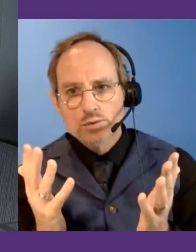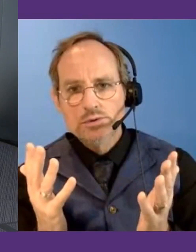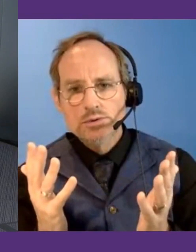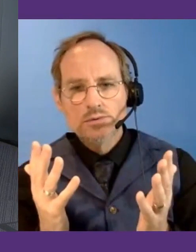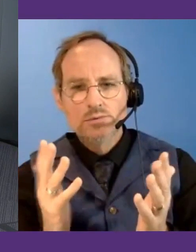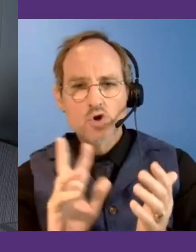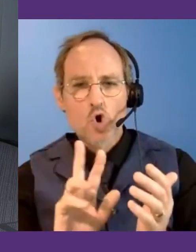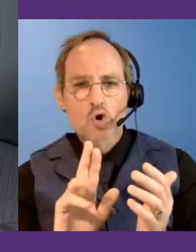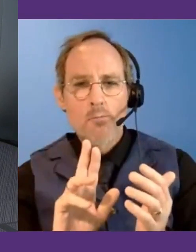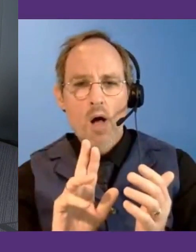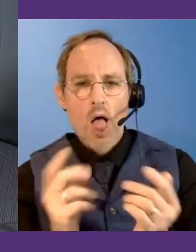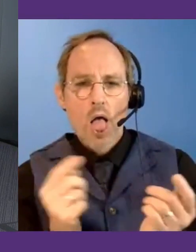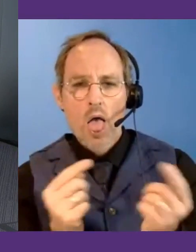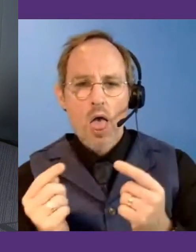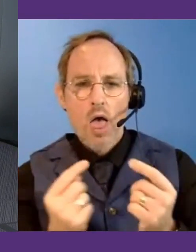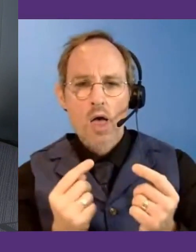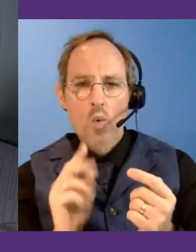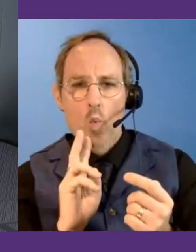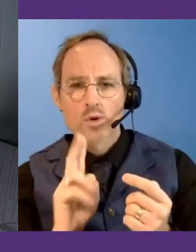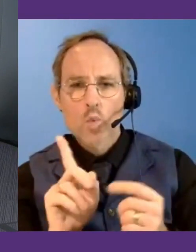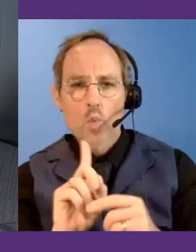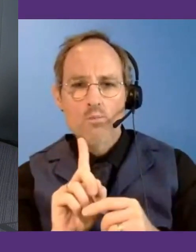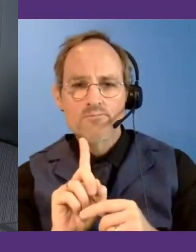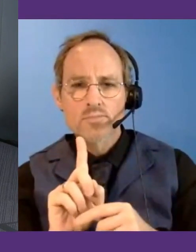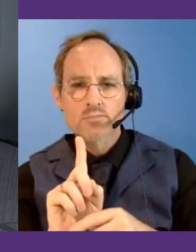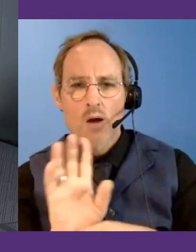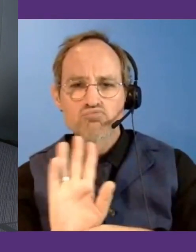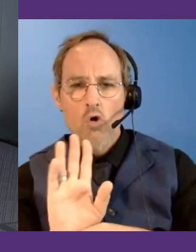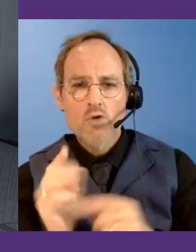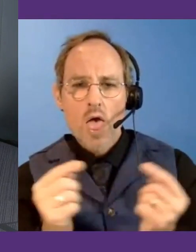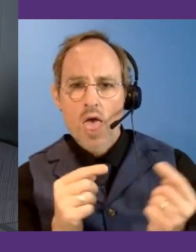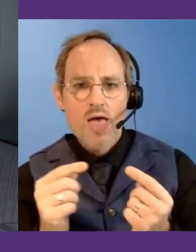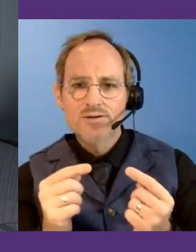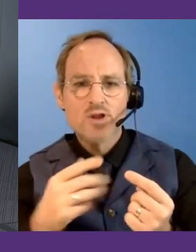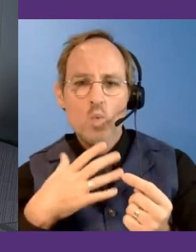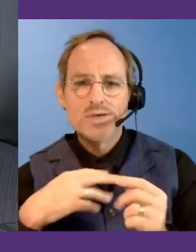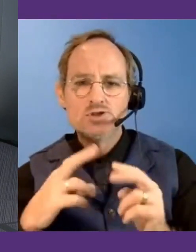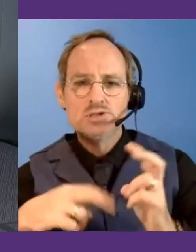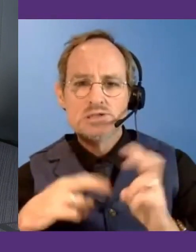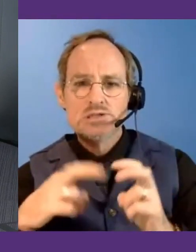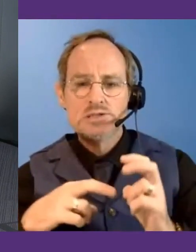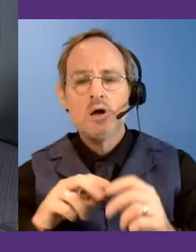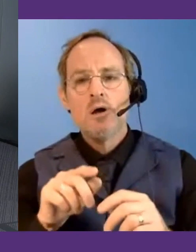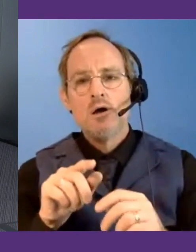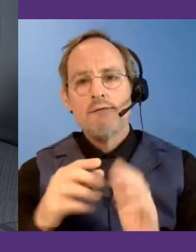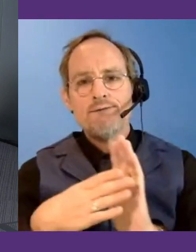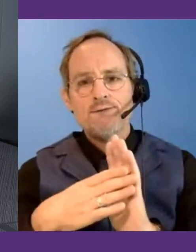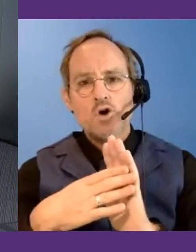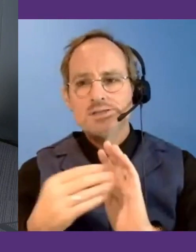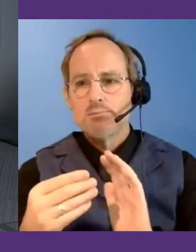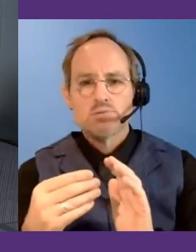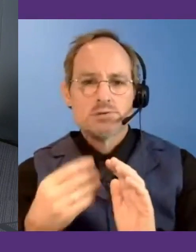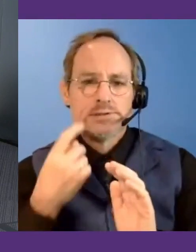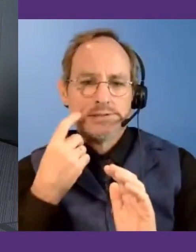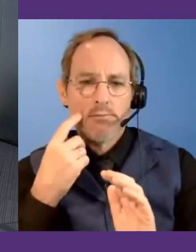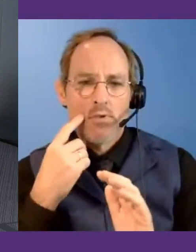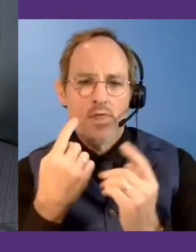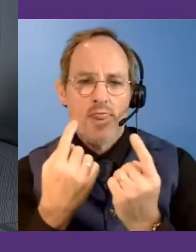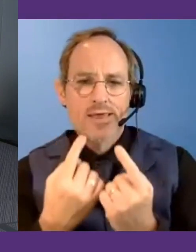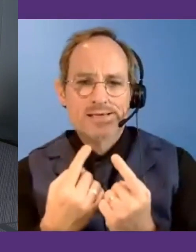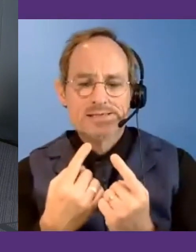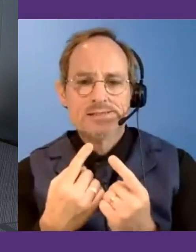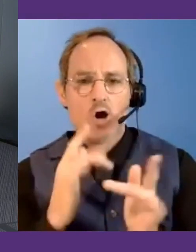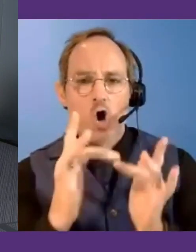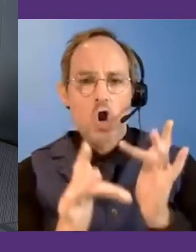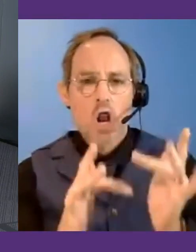family members, but then really practical things like filling out online forms rather than